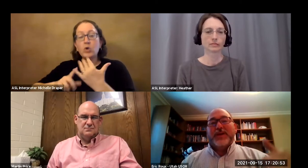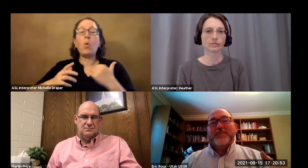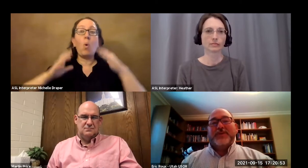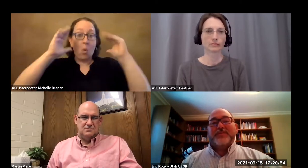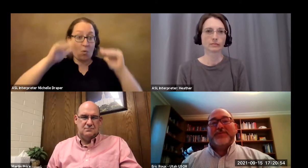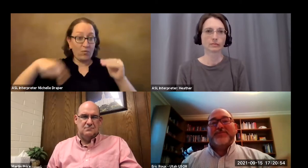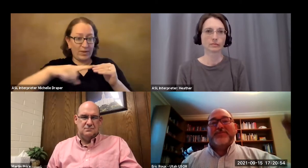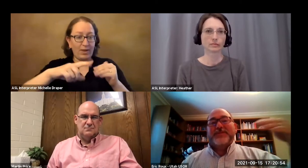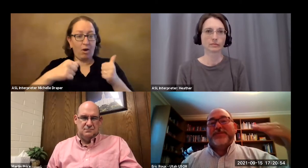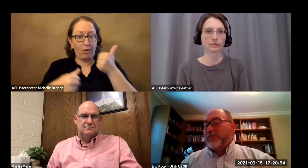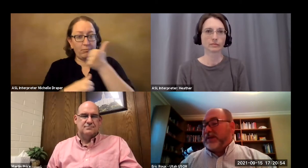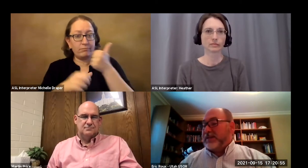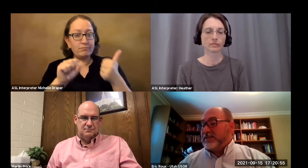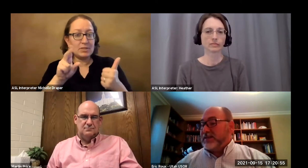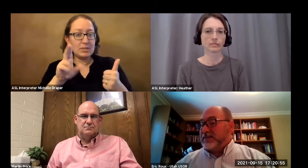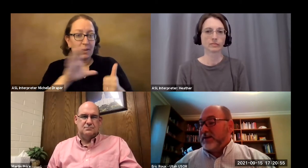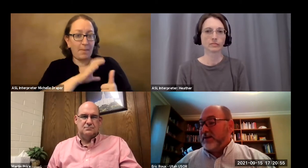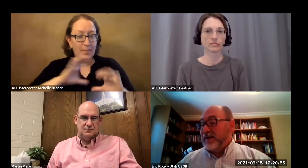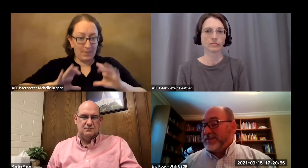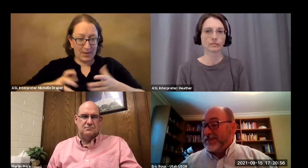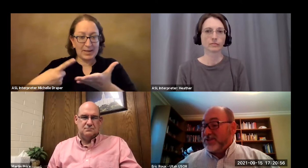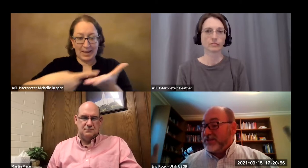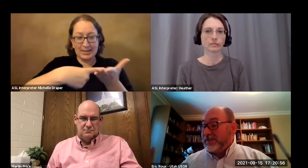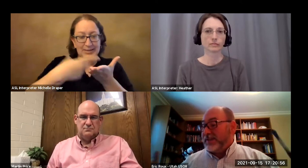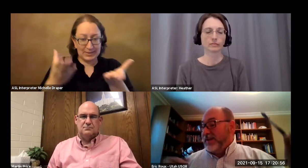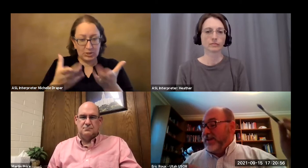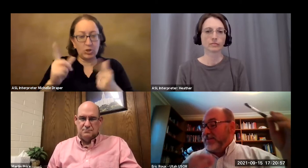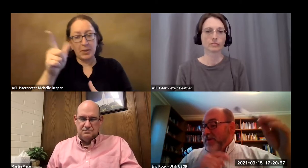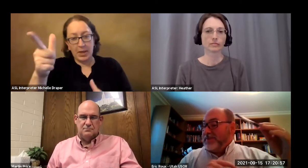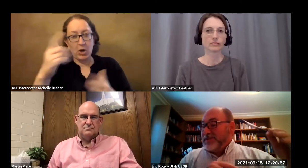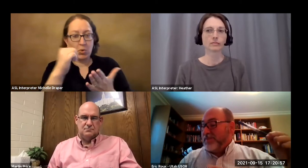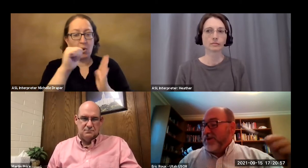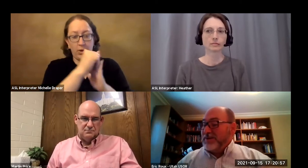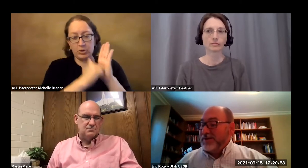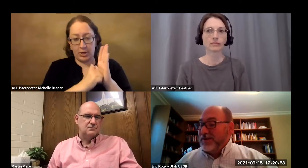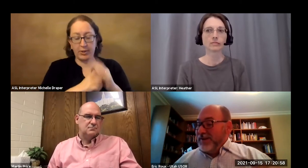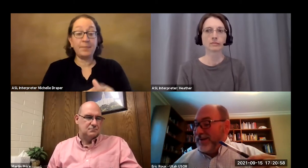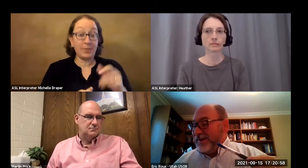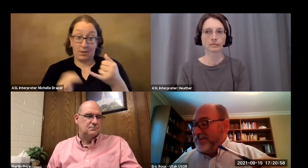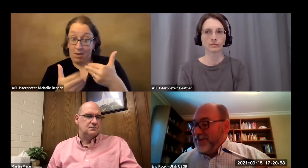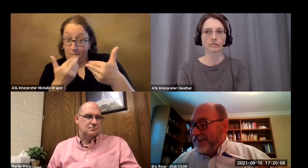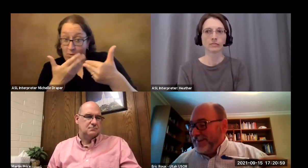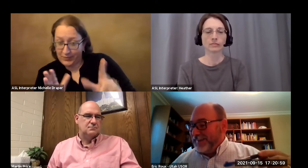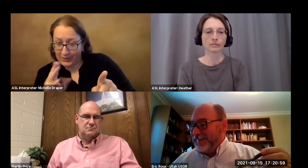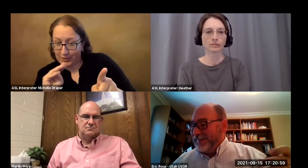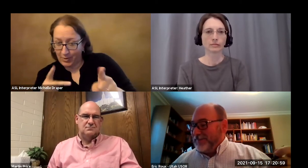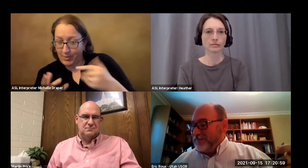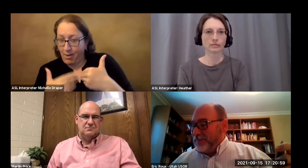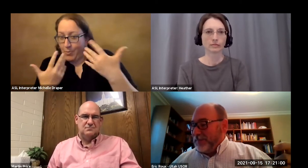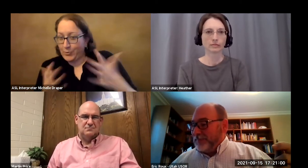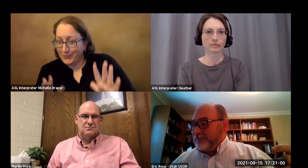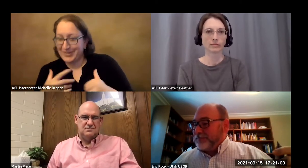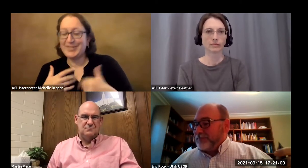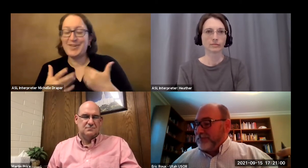hopefully bring up in terms of something we can discuss here. Additionally, and I'm almost done, Martin,